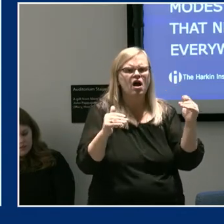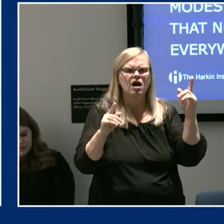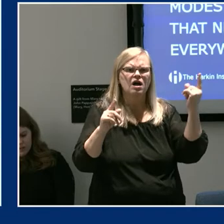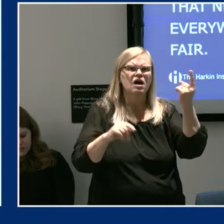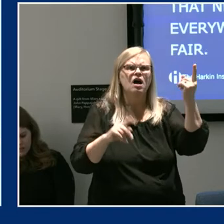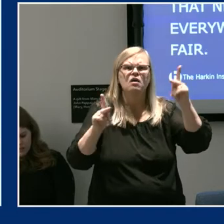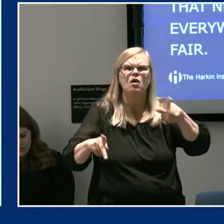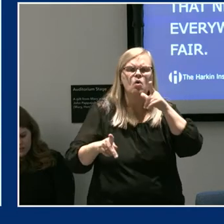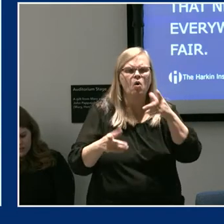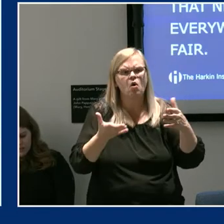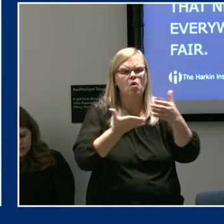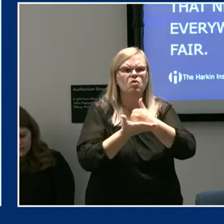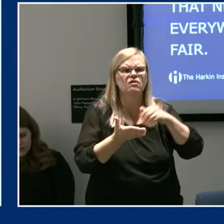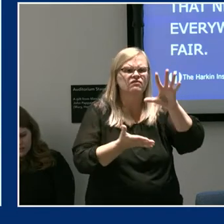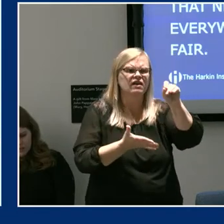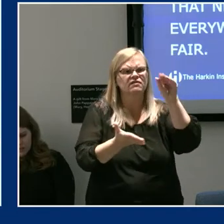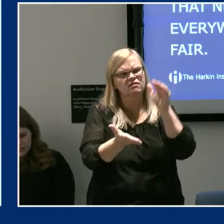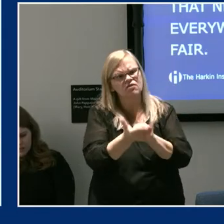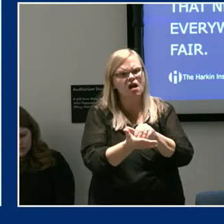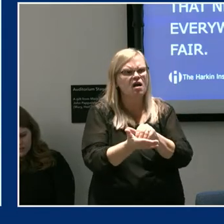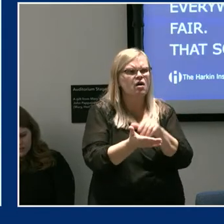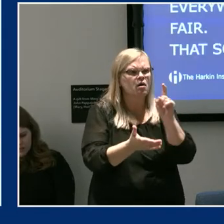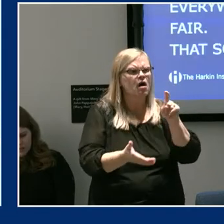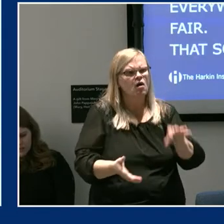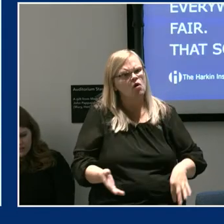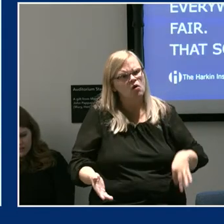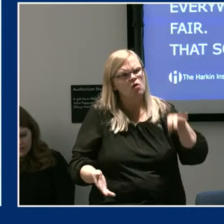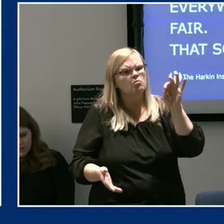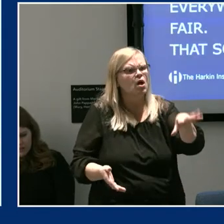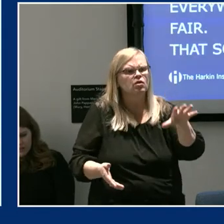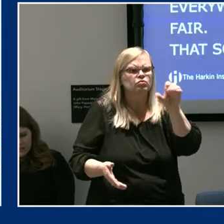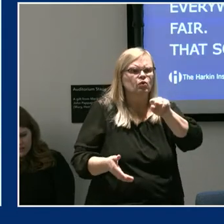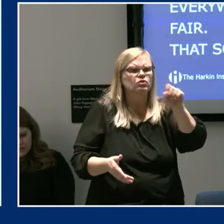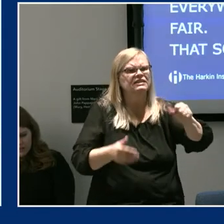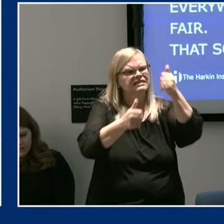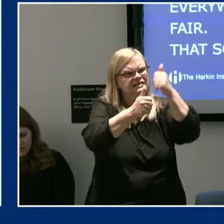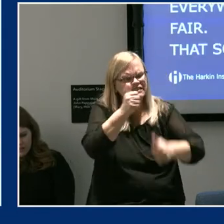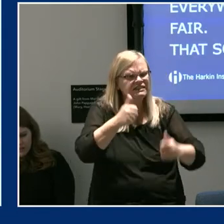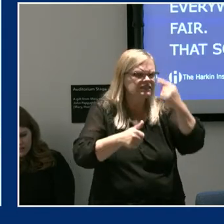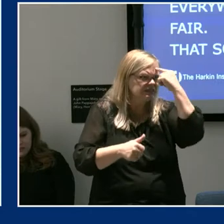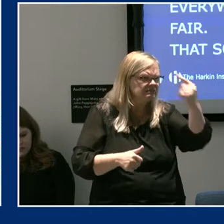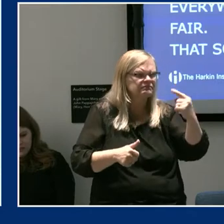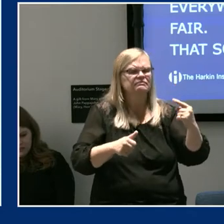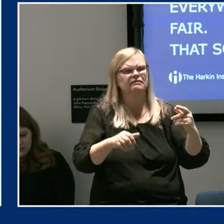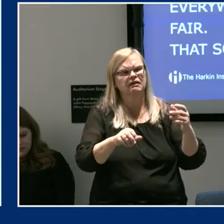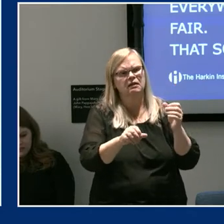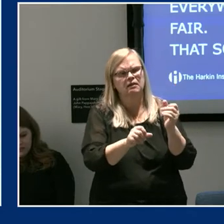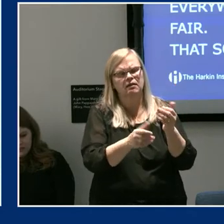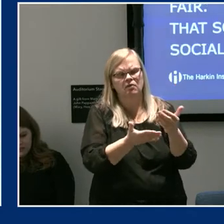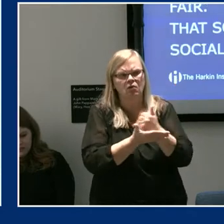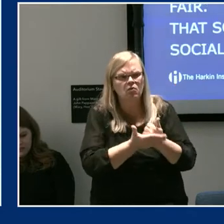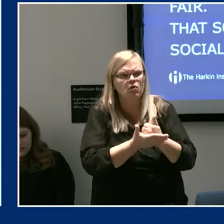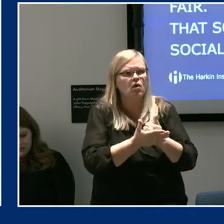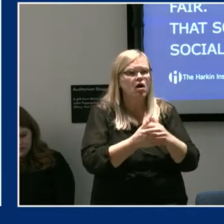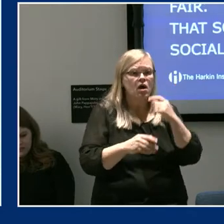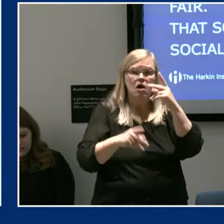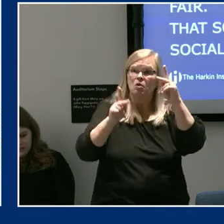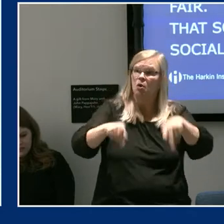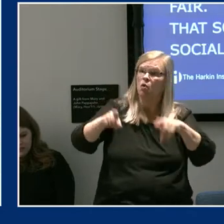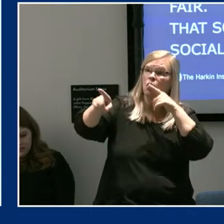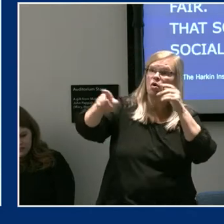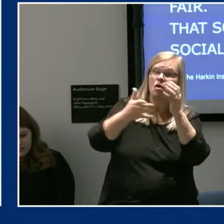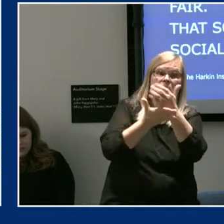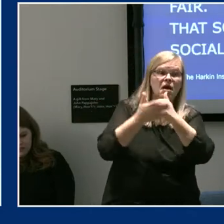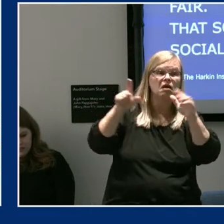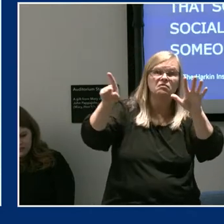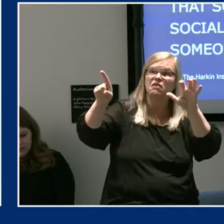makes $50,000 a year pays into Social Security on every nickel they make. Someone who makes $500,000 a